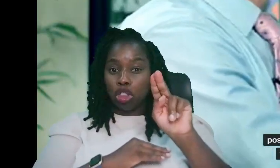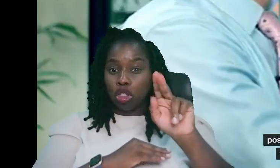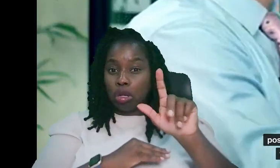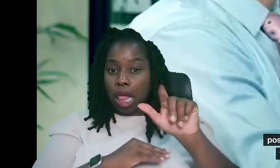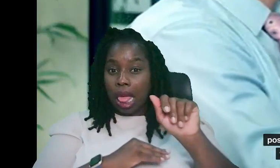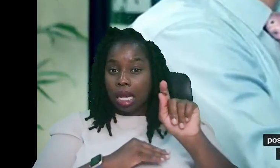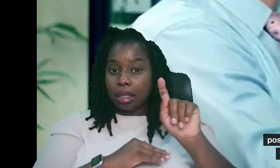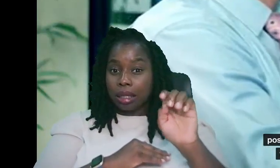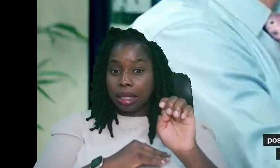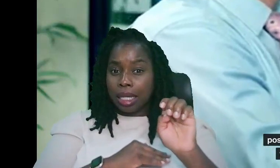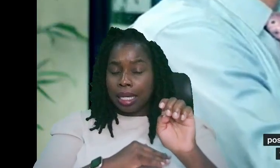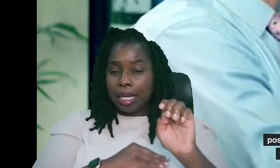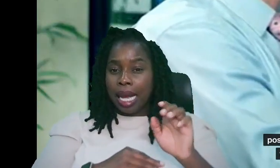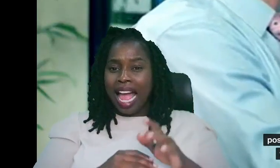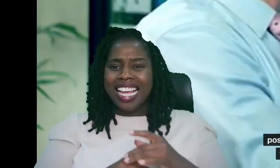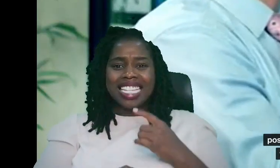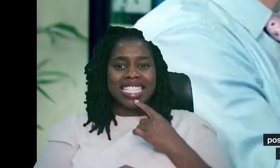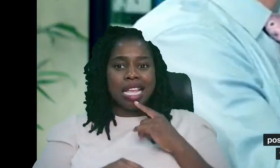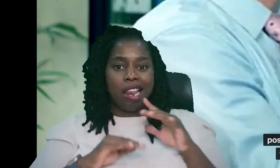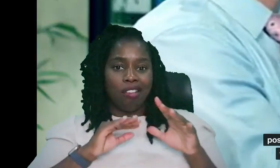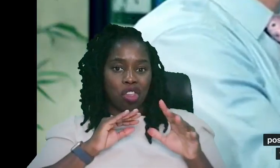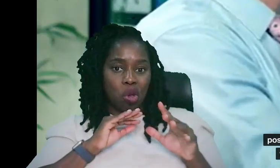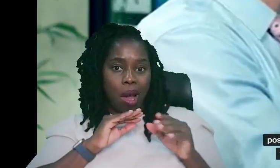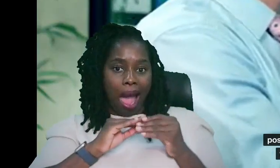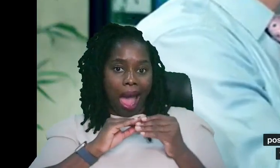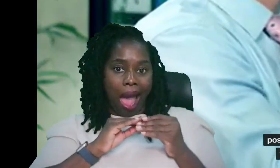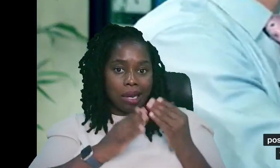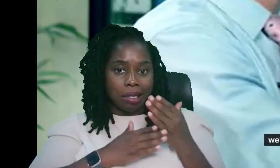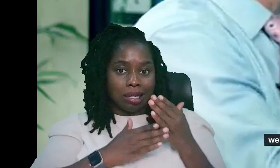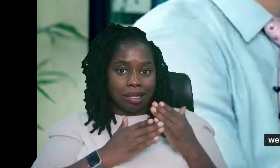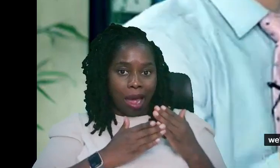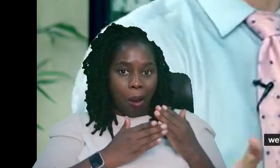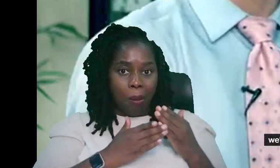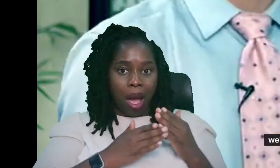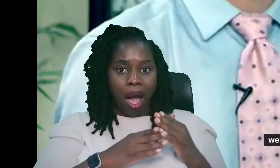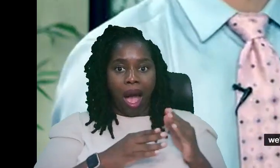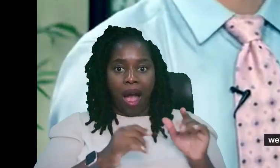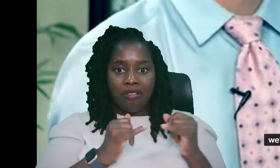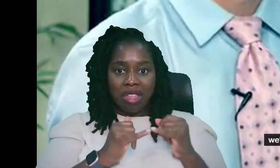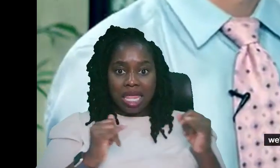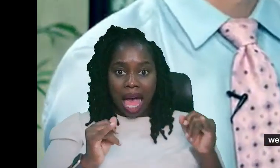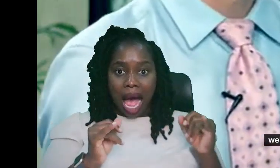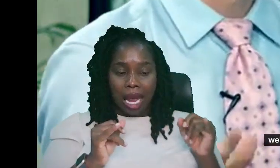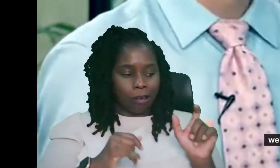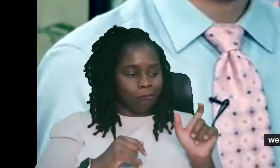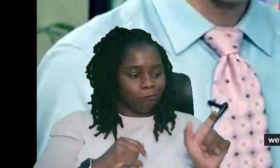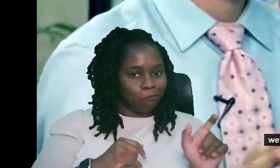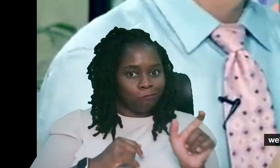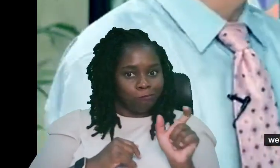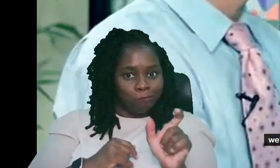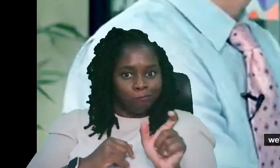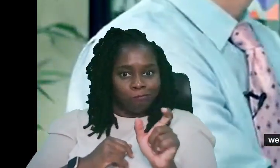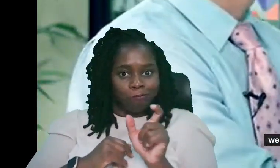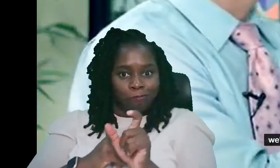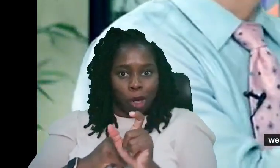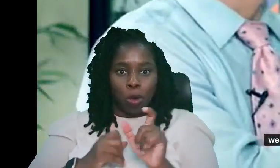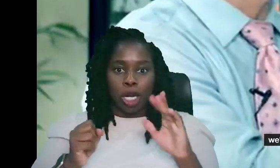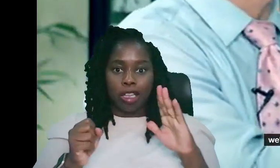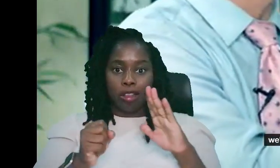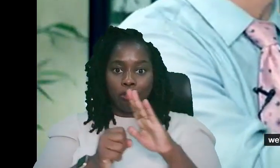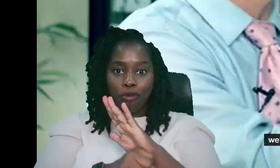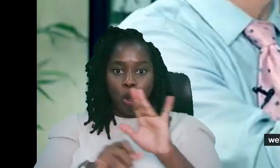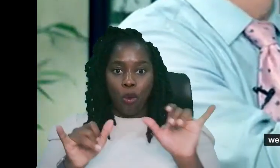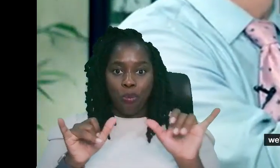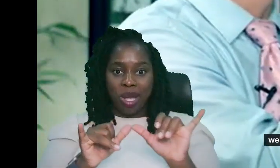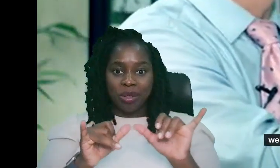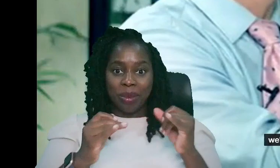says that if we add pieces of a line together, we'll get the total line. Let's deconstruct